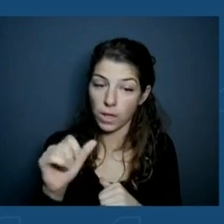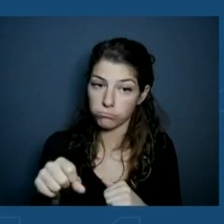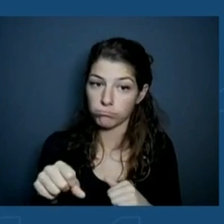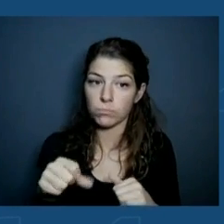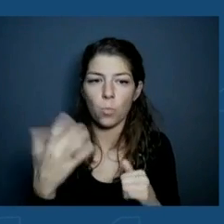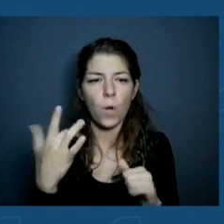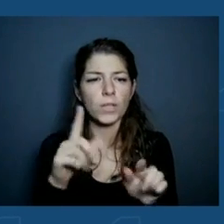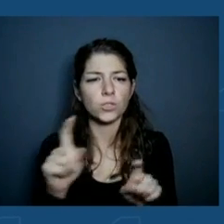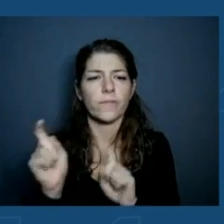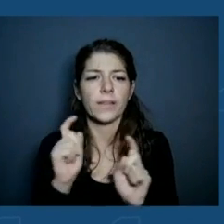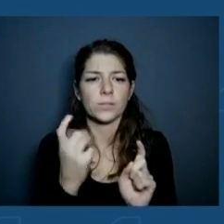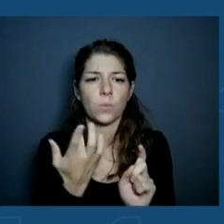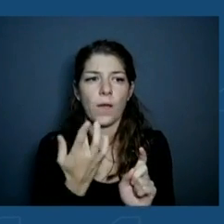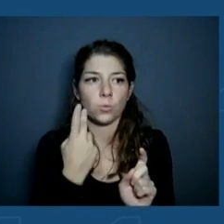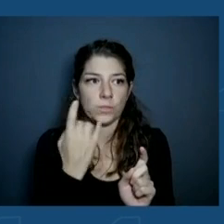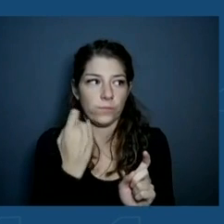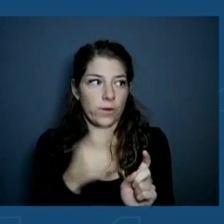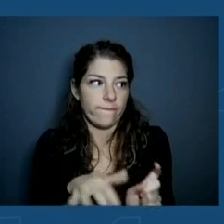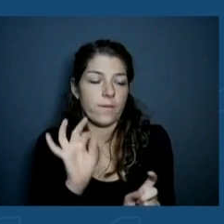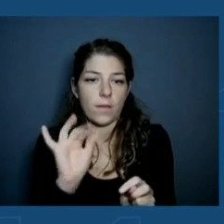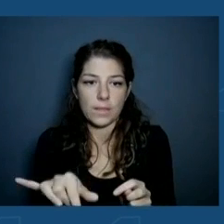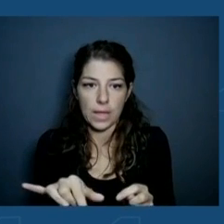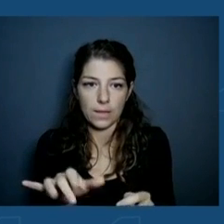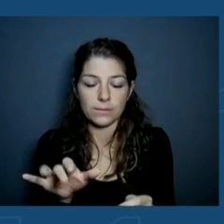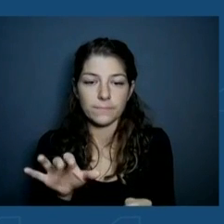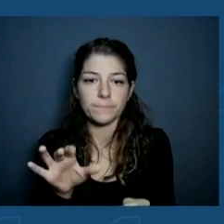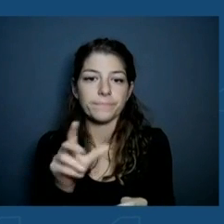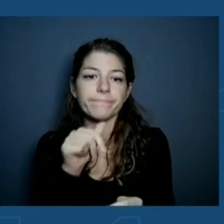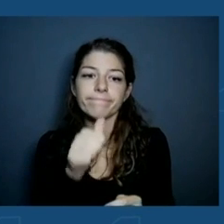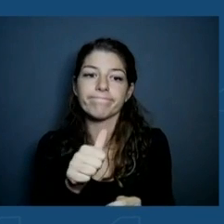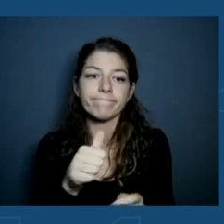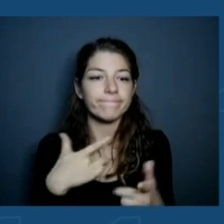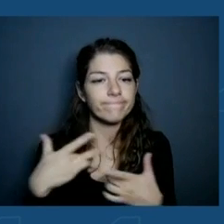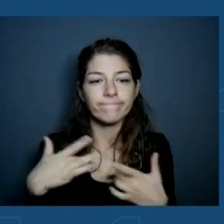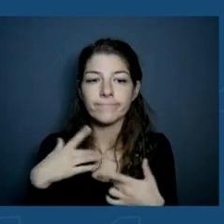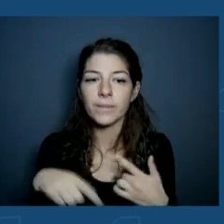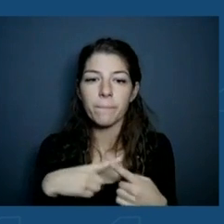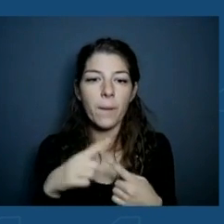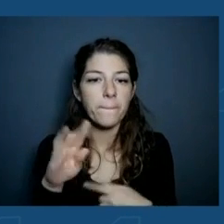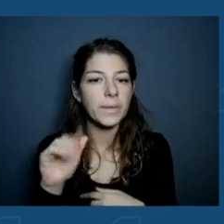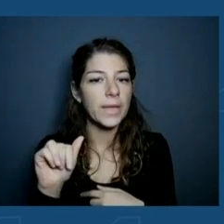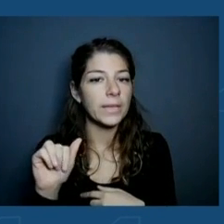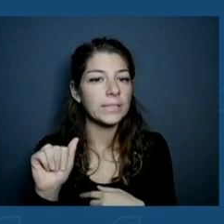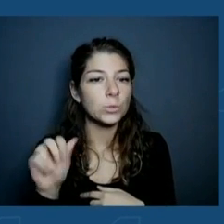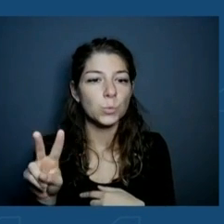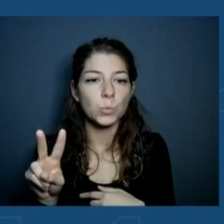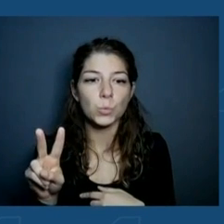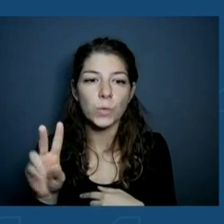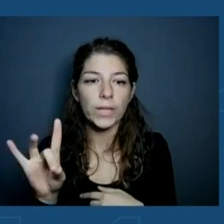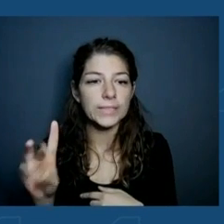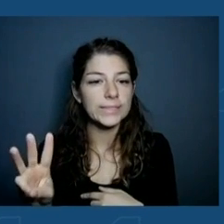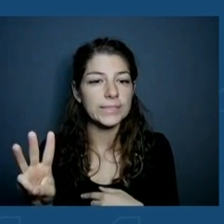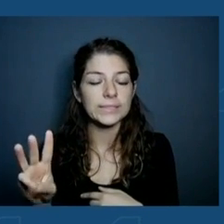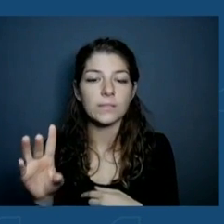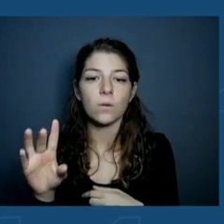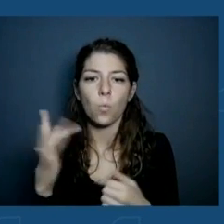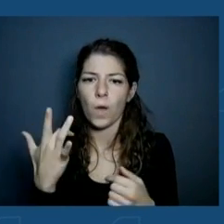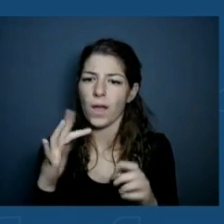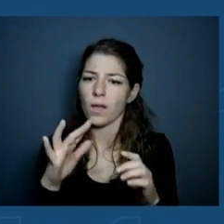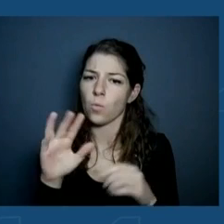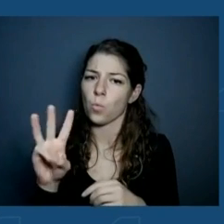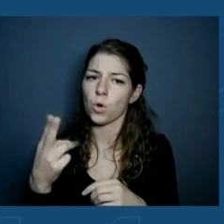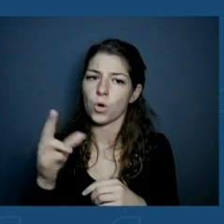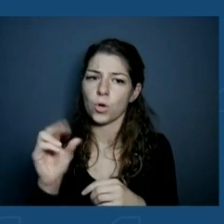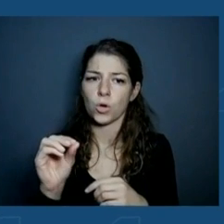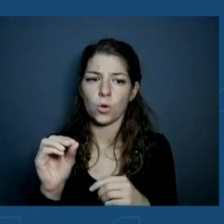do surveillance to see if we can find it. I'm not super worried about BA.286. I'm being vigilant about it. Why did the World Health Organization care